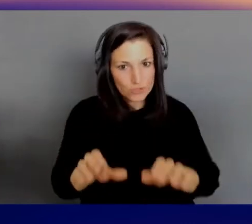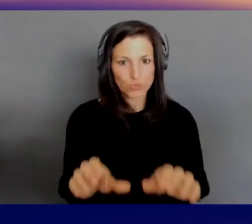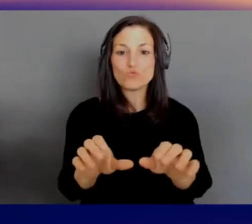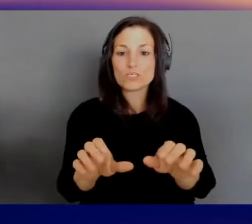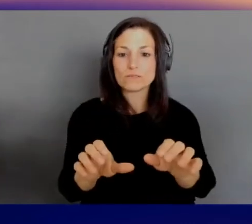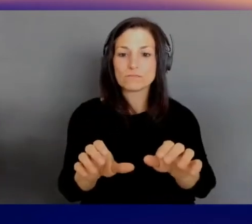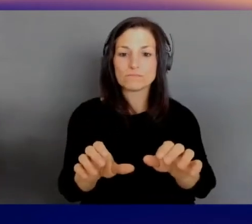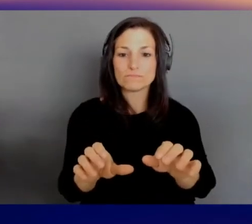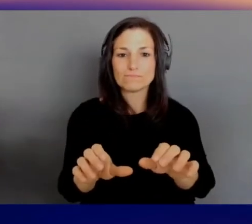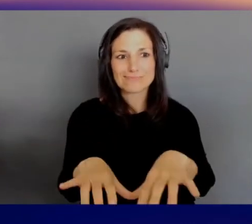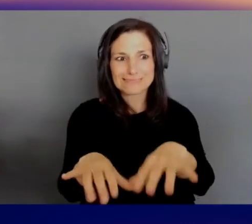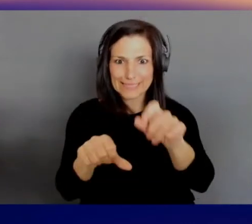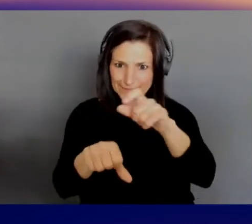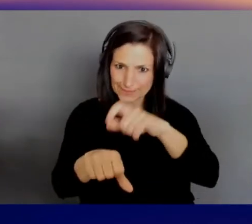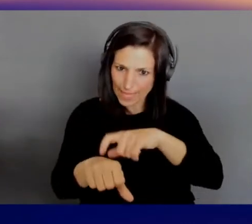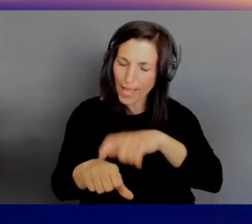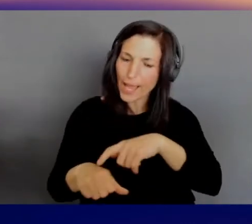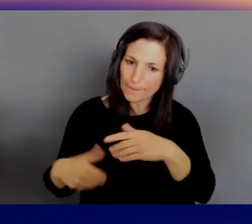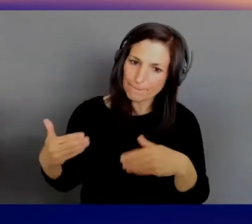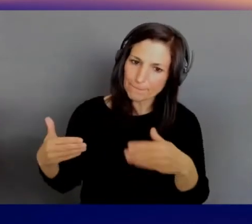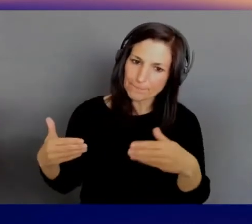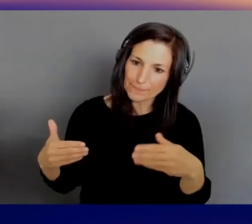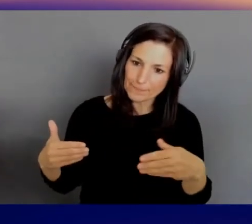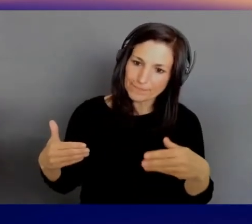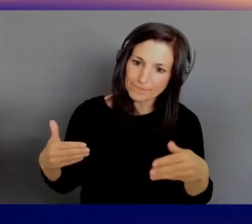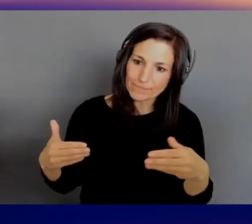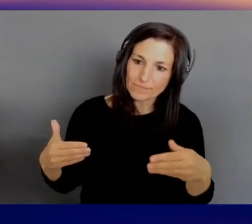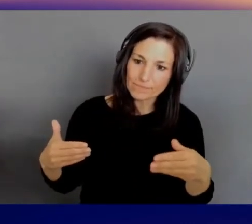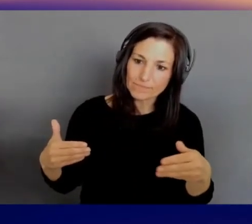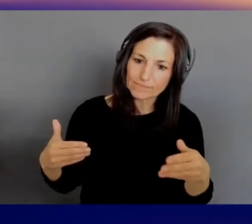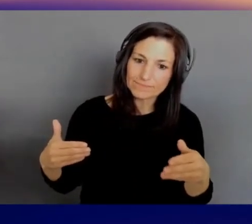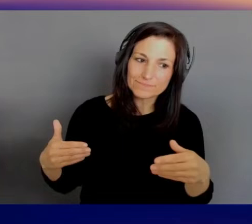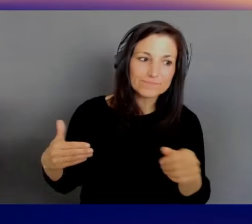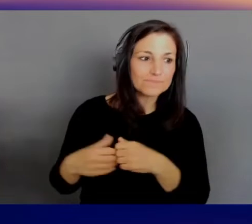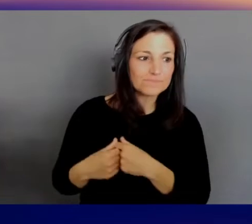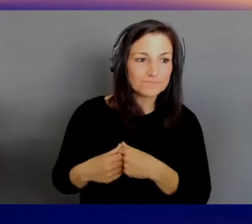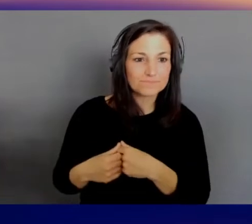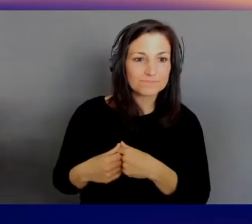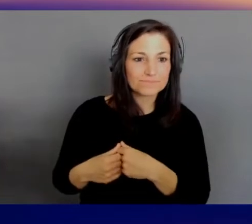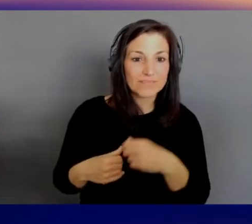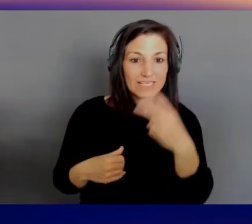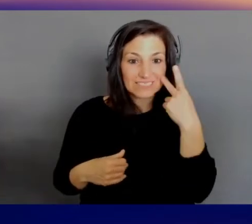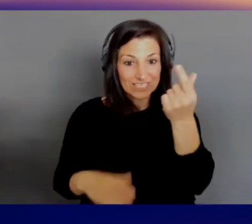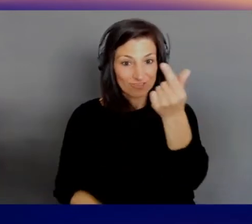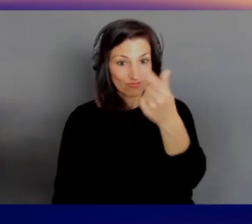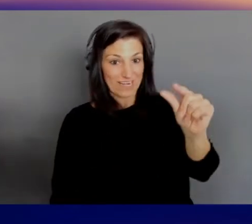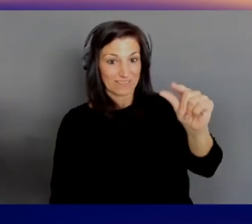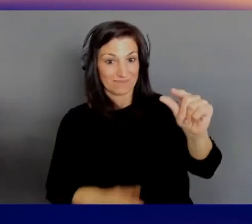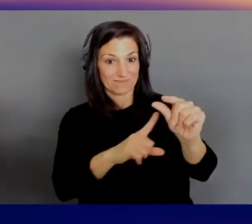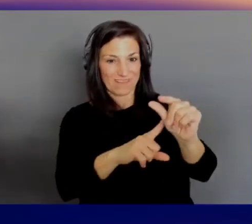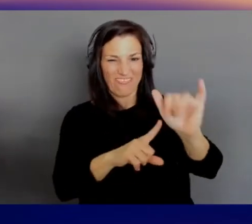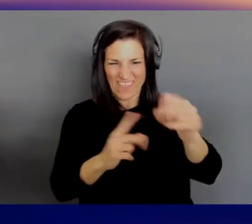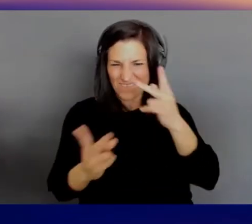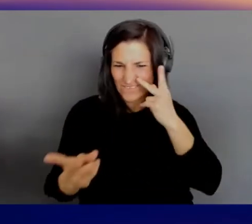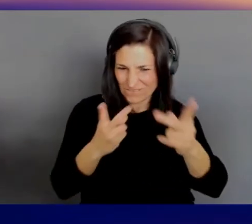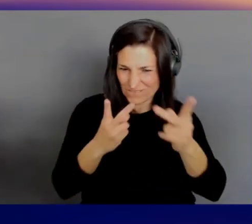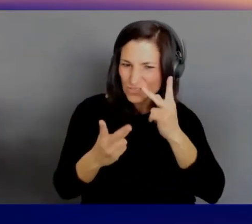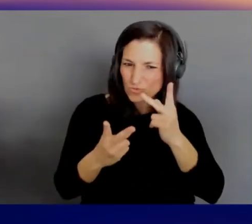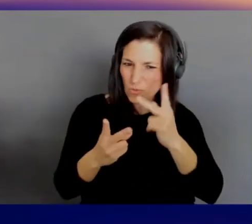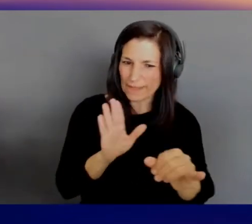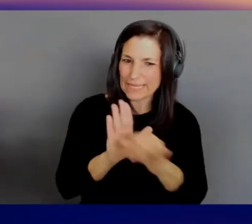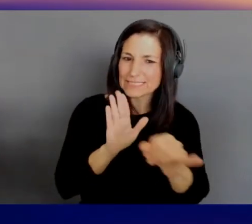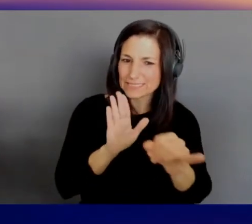execute, and we should see a green. So this visual indicator of a state machine gives you right